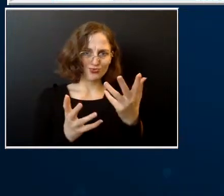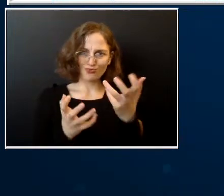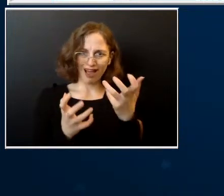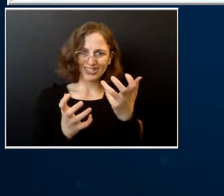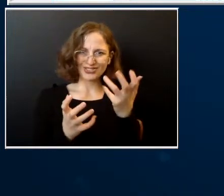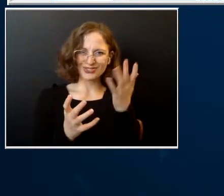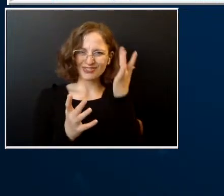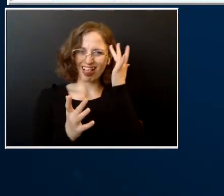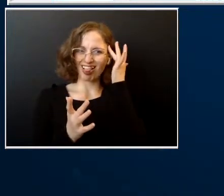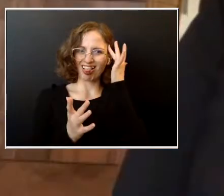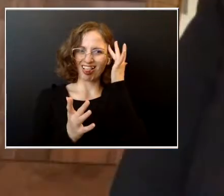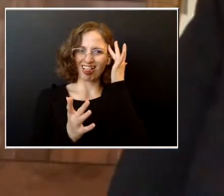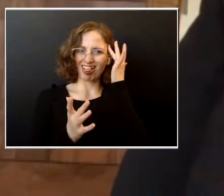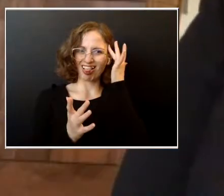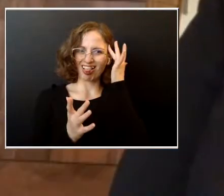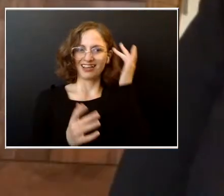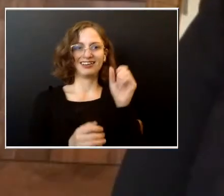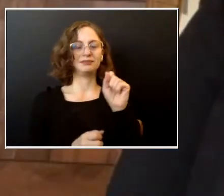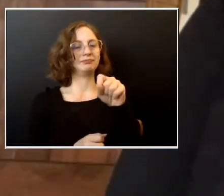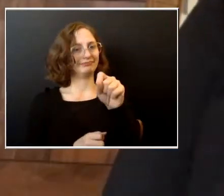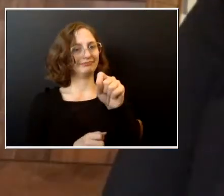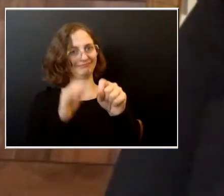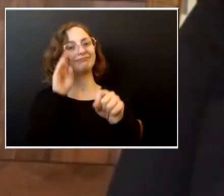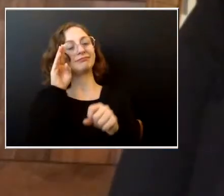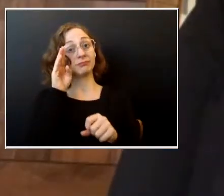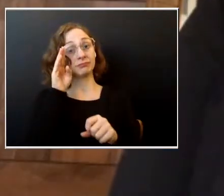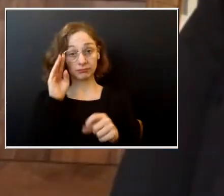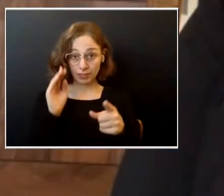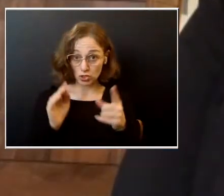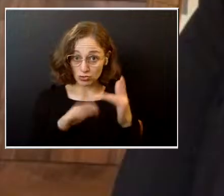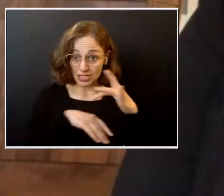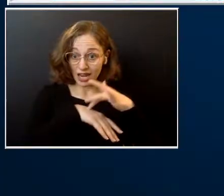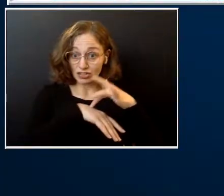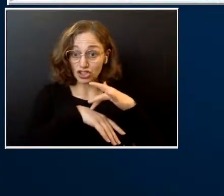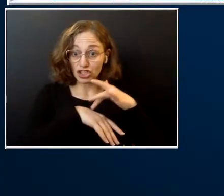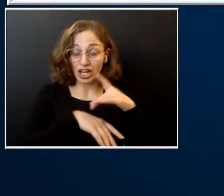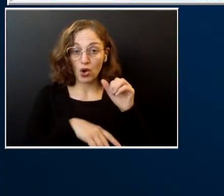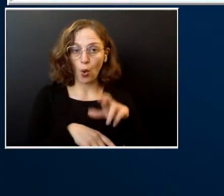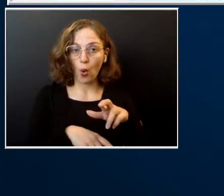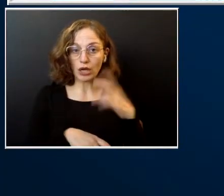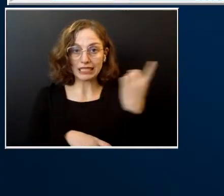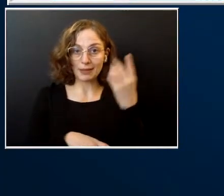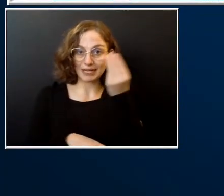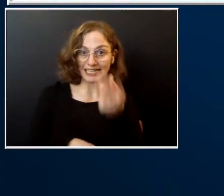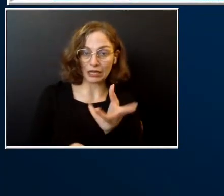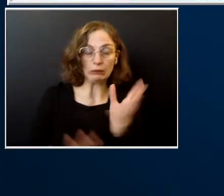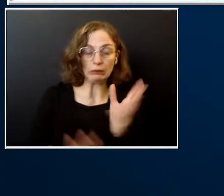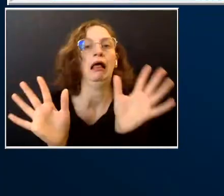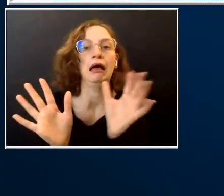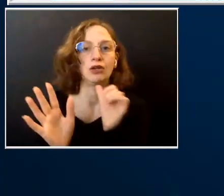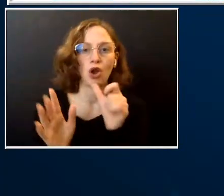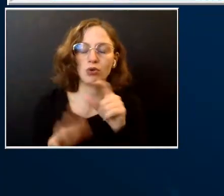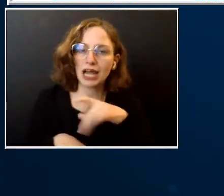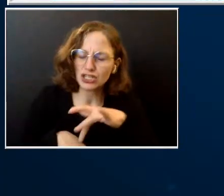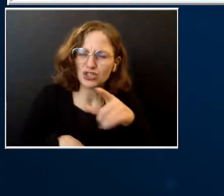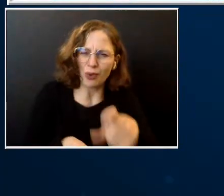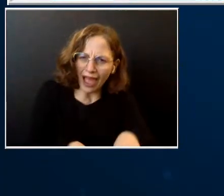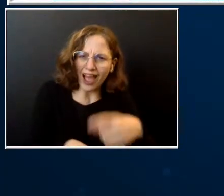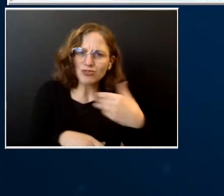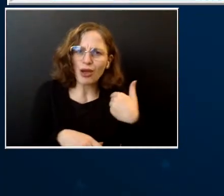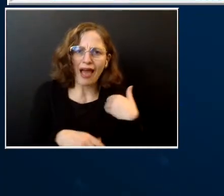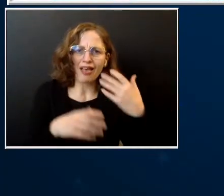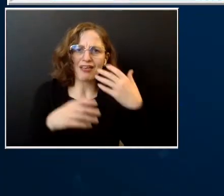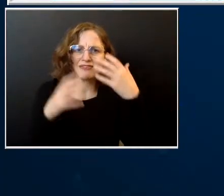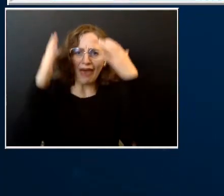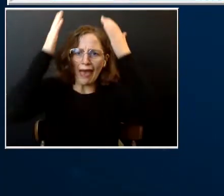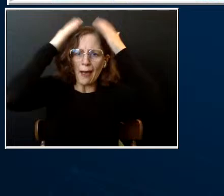Yeah, I did. Yeah. Did you touch it, or were you told don't touch it? Do you have to wear a helmet or stay really still afterwards?